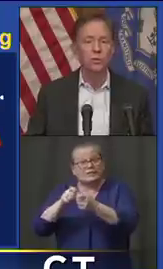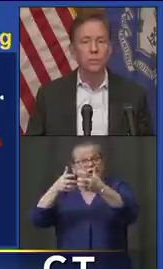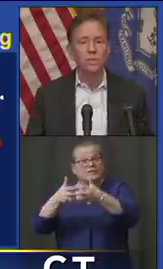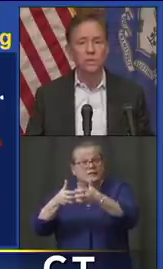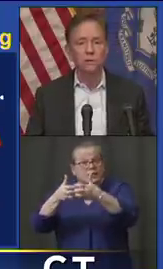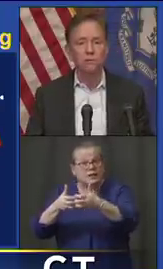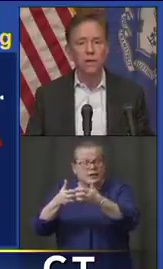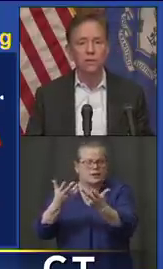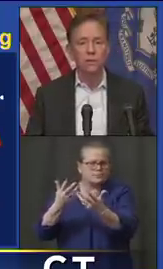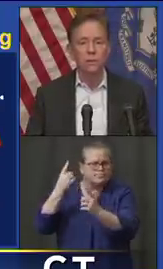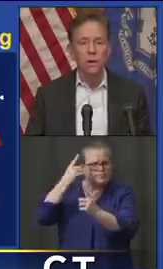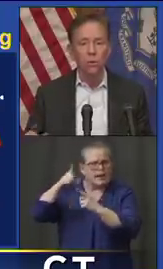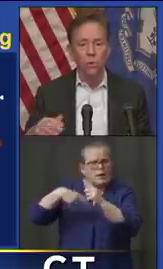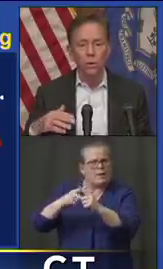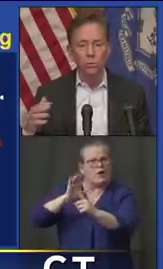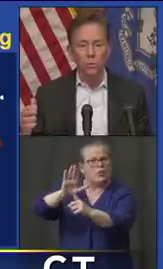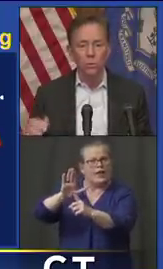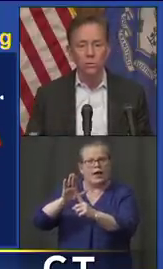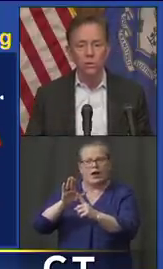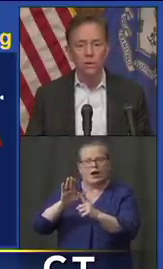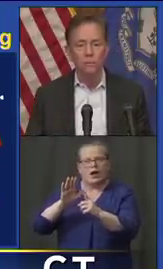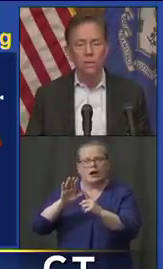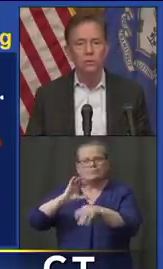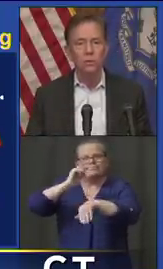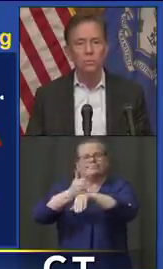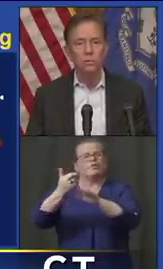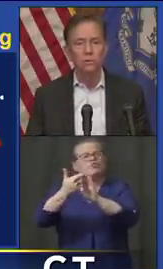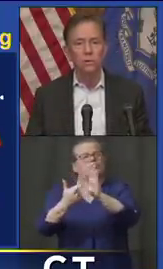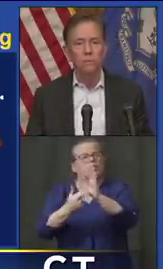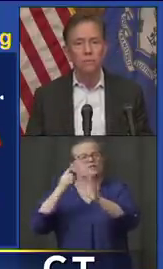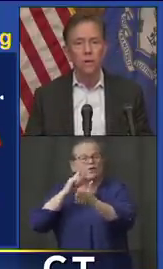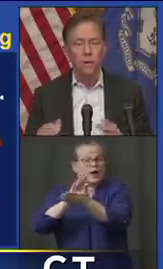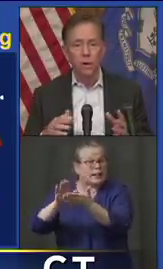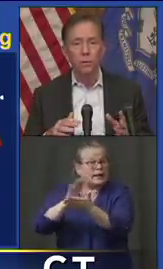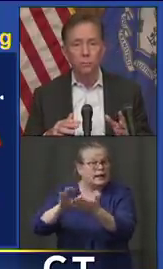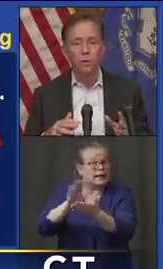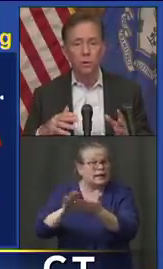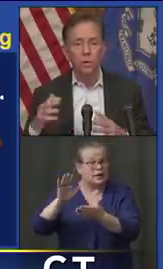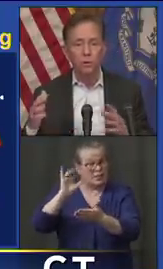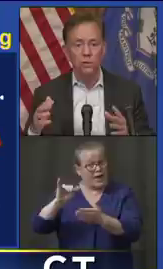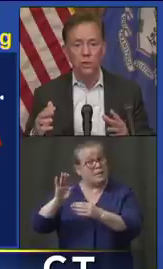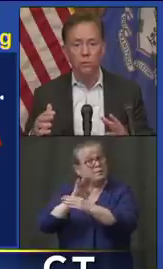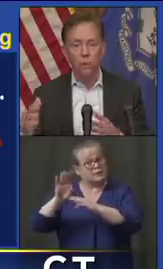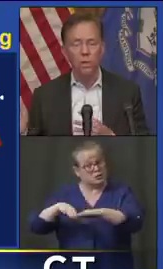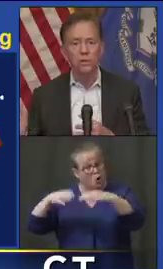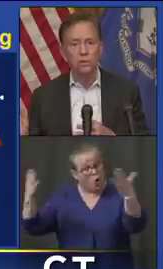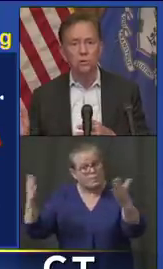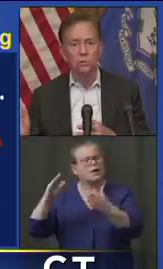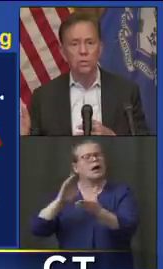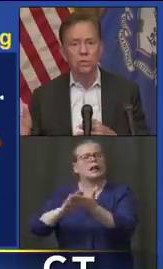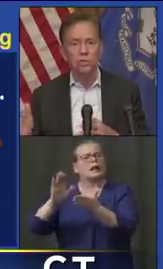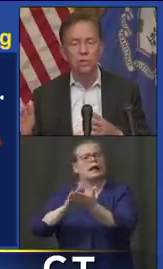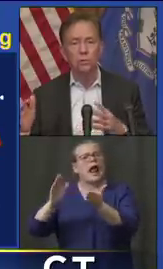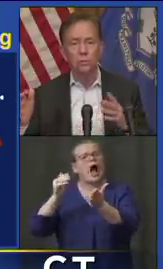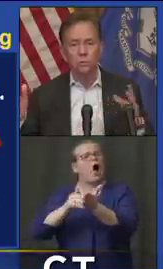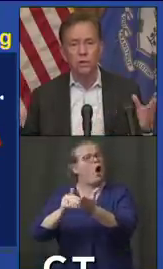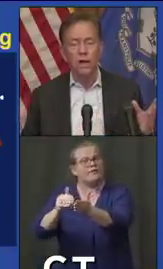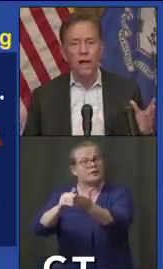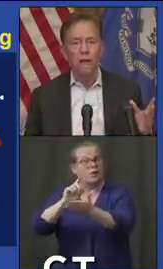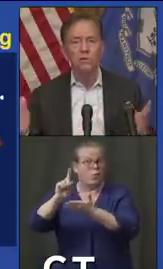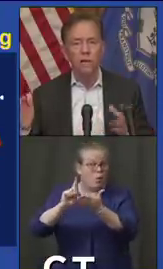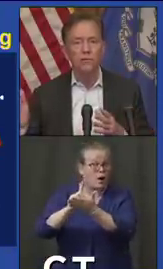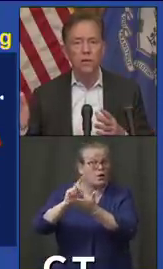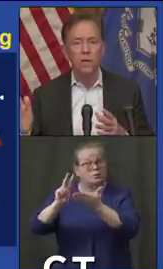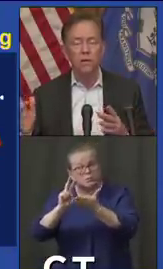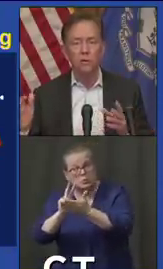should you be disinfecting? What are the rules in terms of other protocols there? What are the social distancing rules?